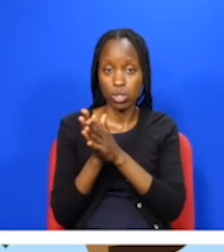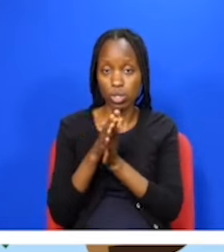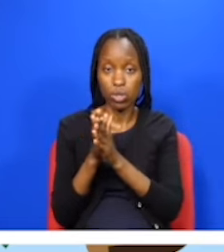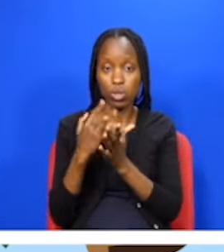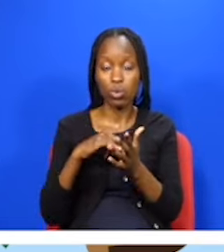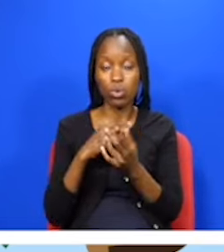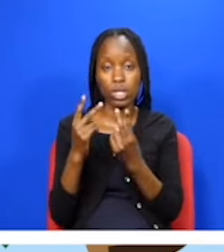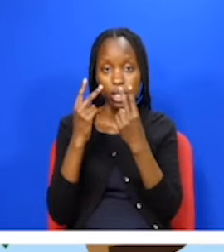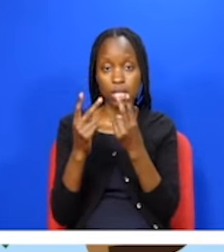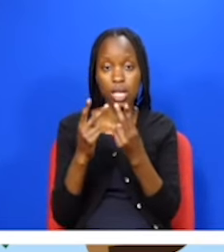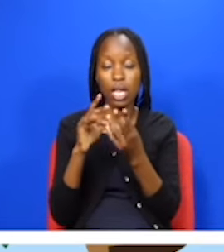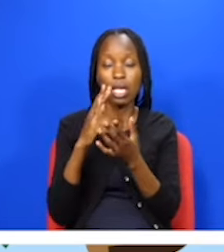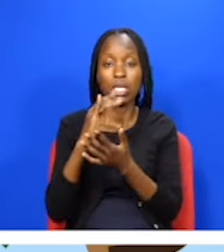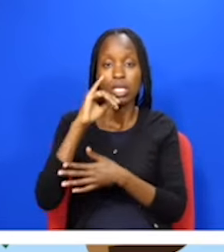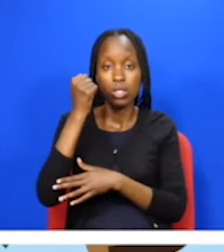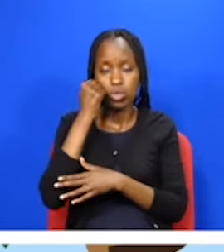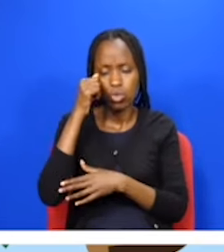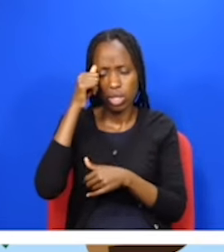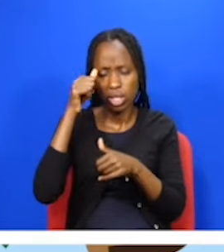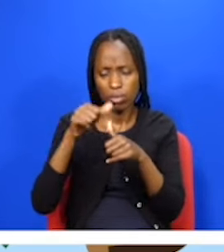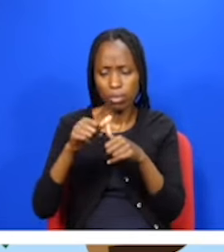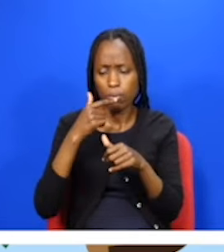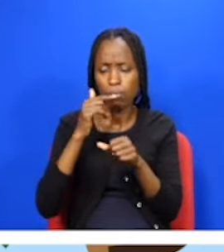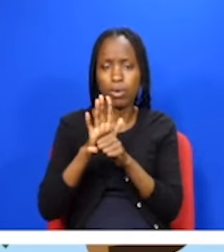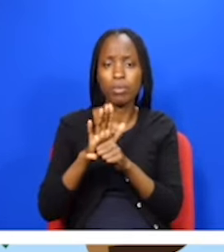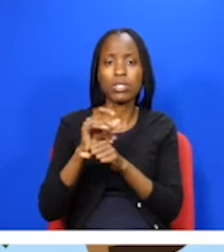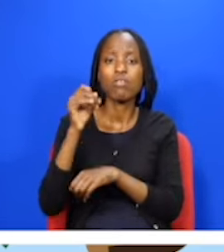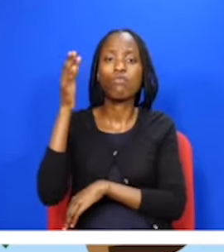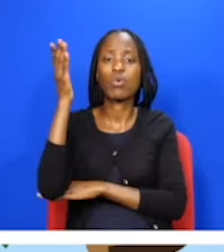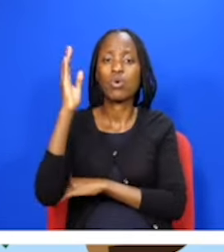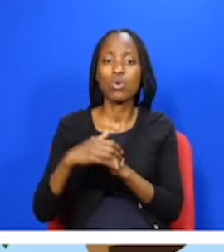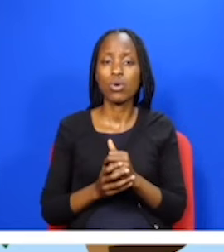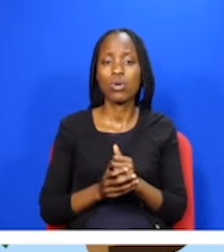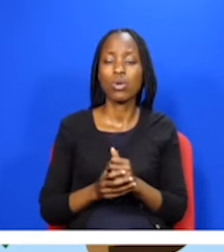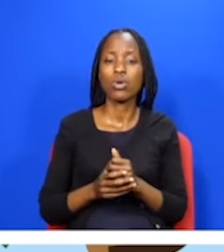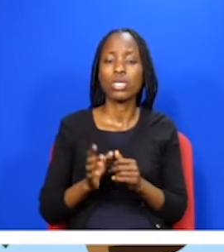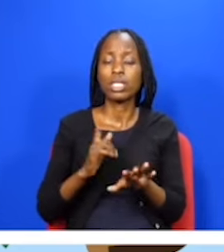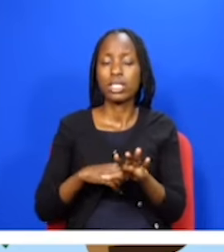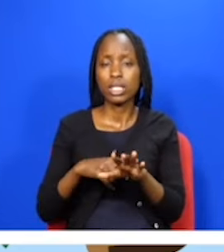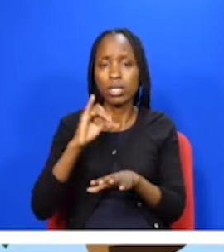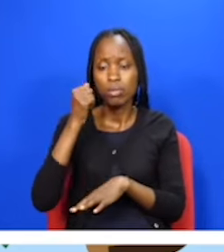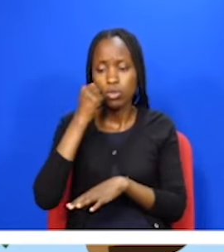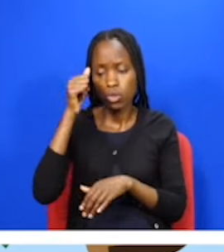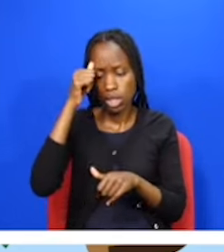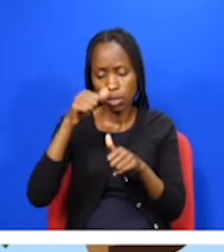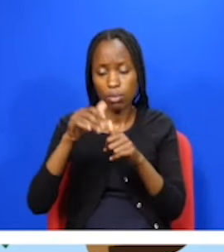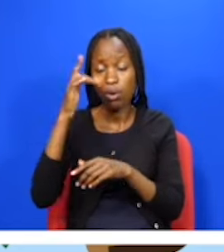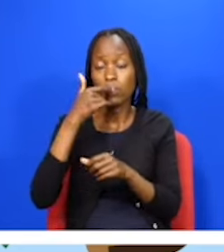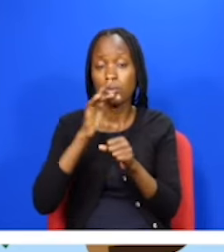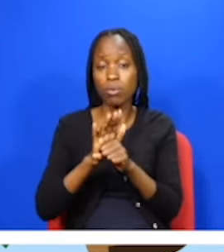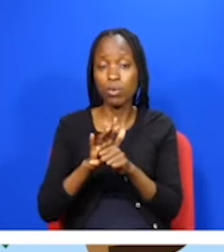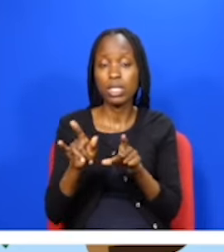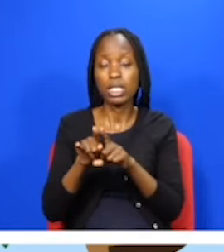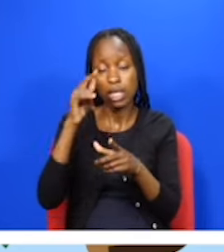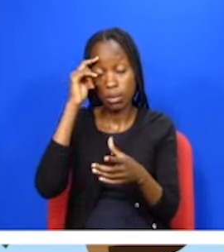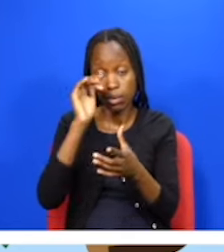that Joshua remembered the promise of God. And when he remembered the promise of God, he